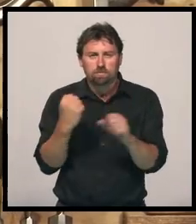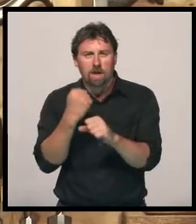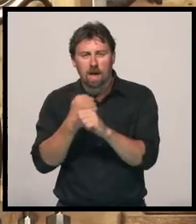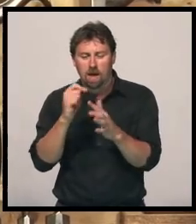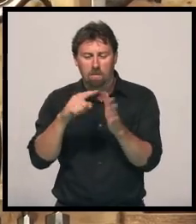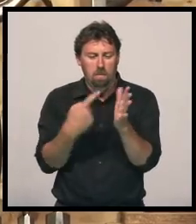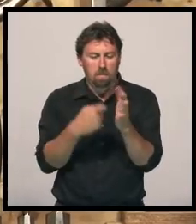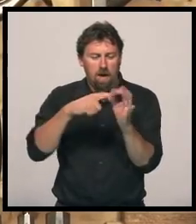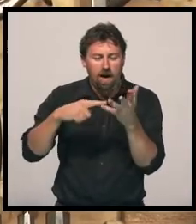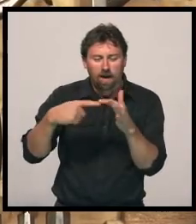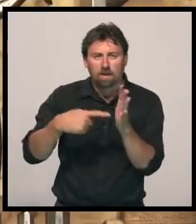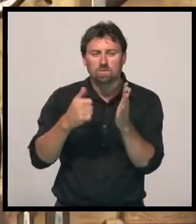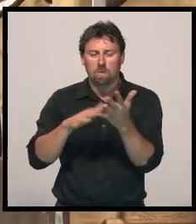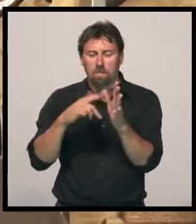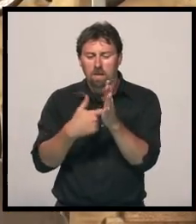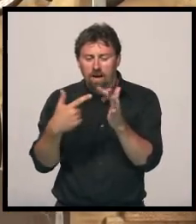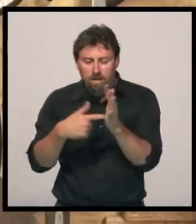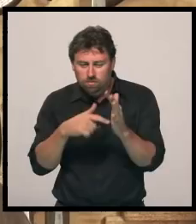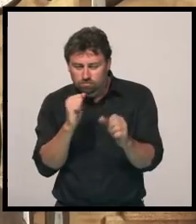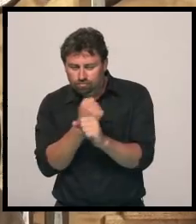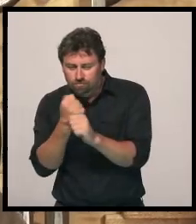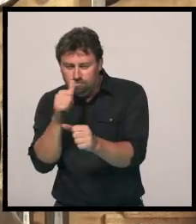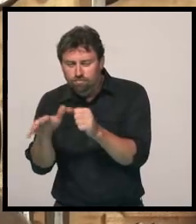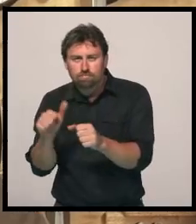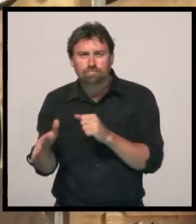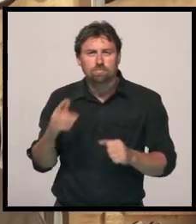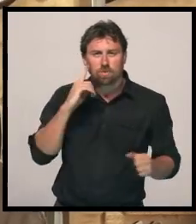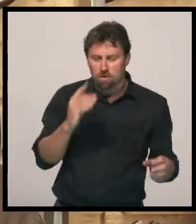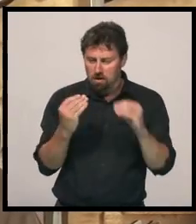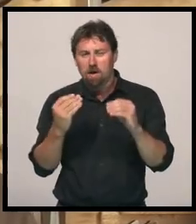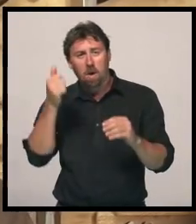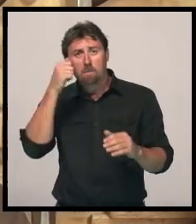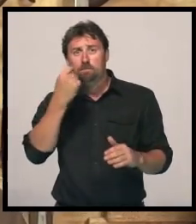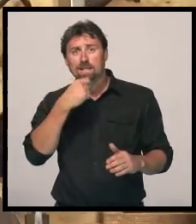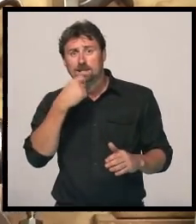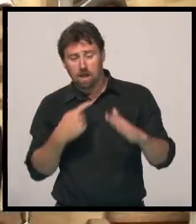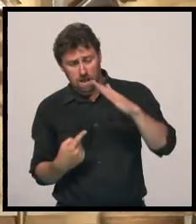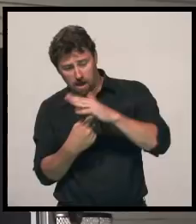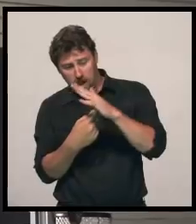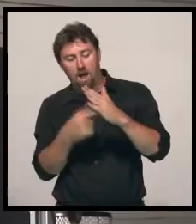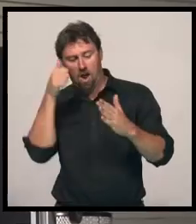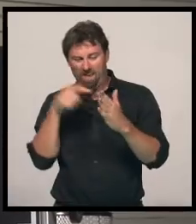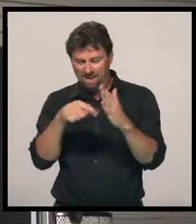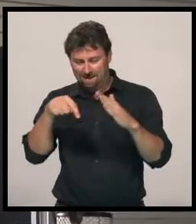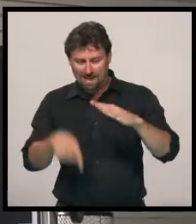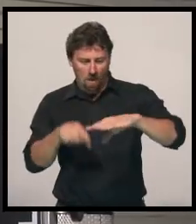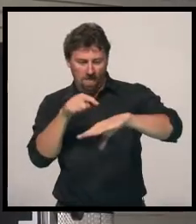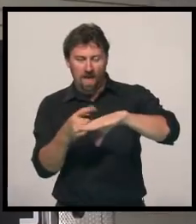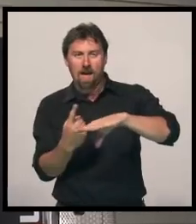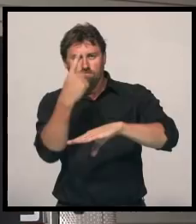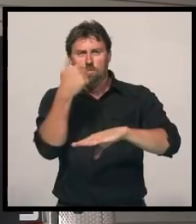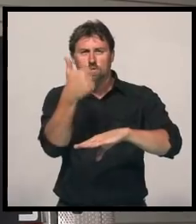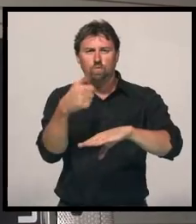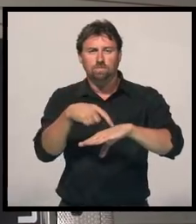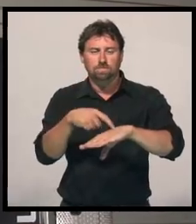it's much easier to pick up a bit of veneer and if you see a pencil mark, you know exactly which side to go down. Okay,